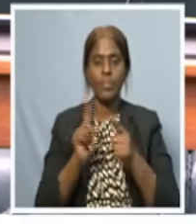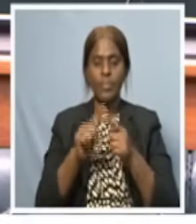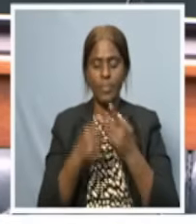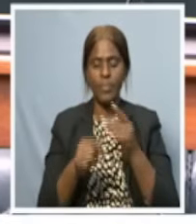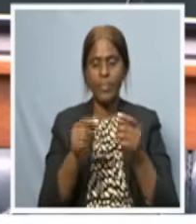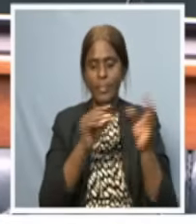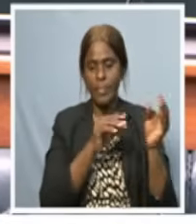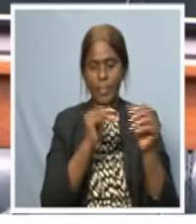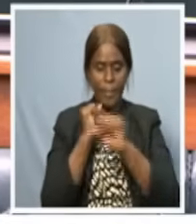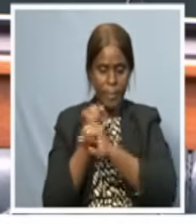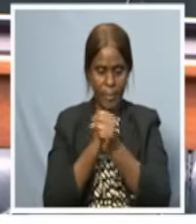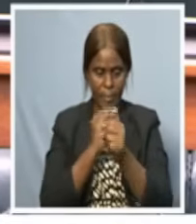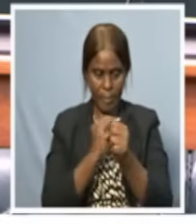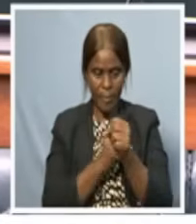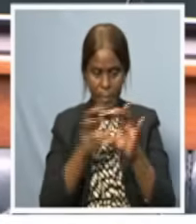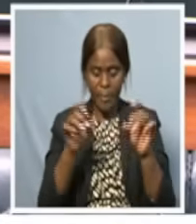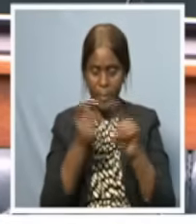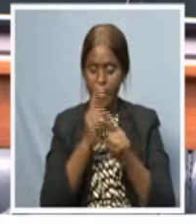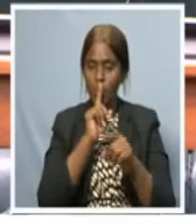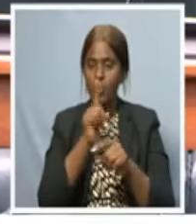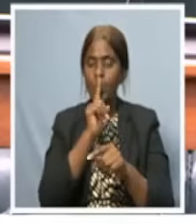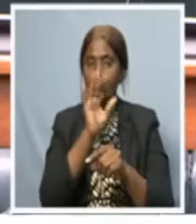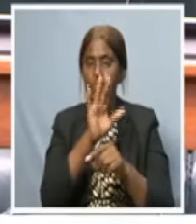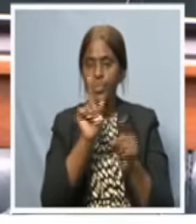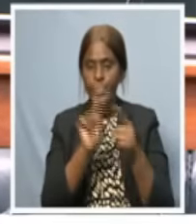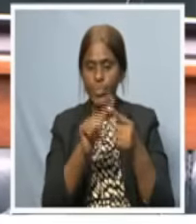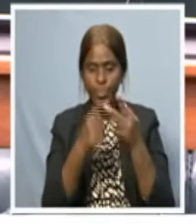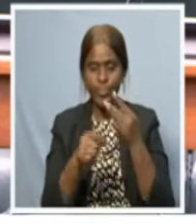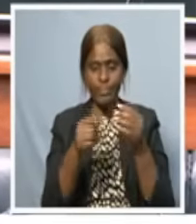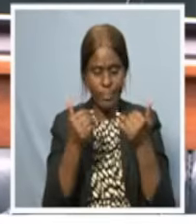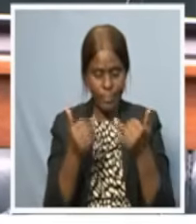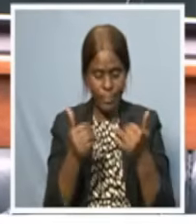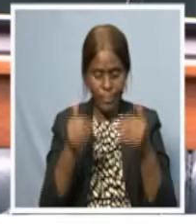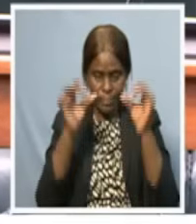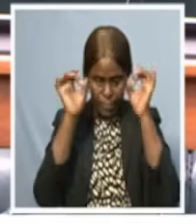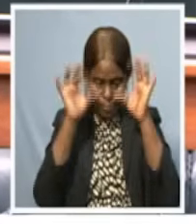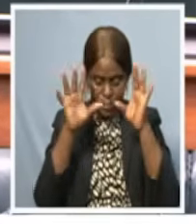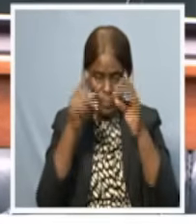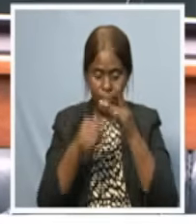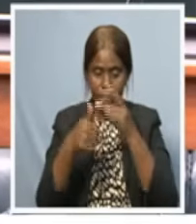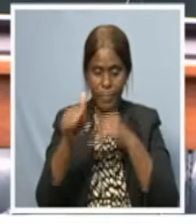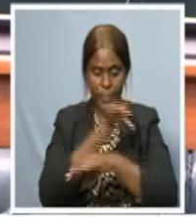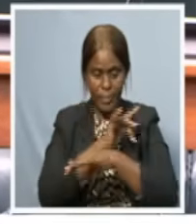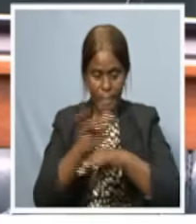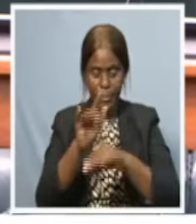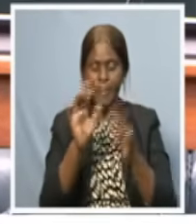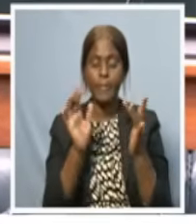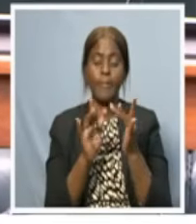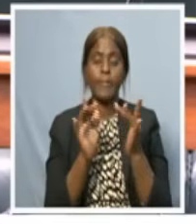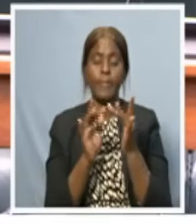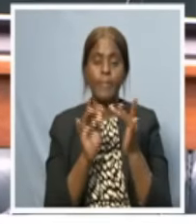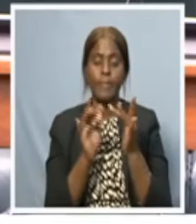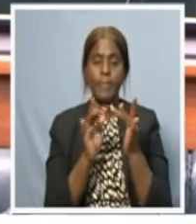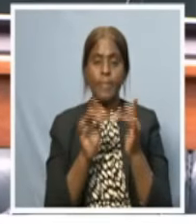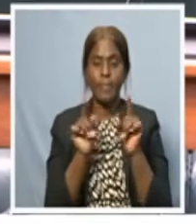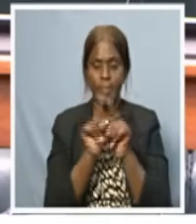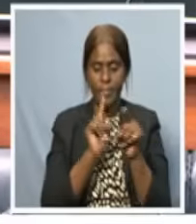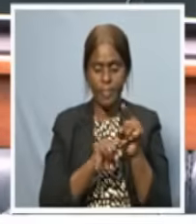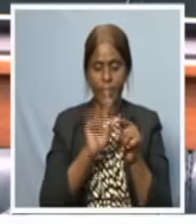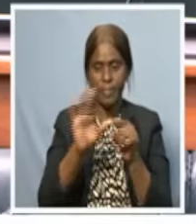to shield our children from the real and present dangers that lie online.